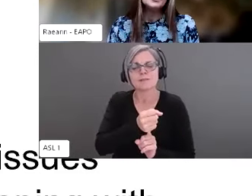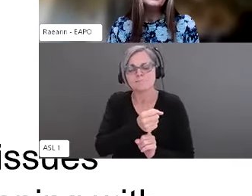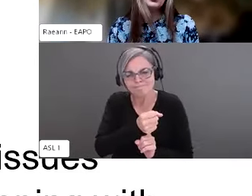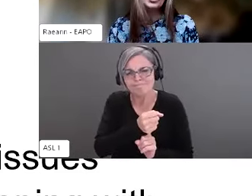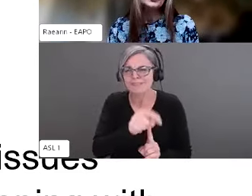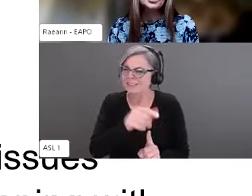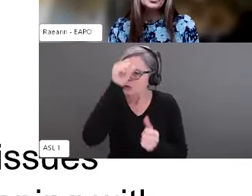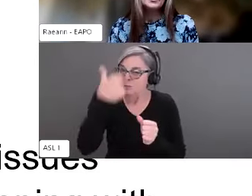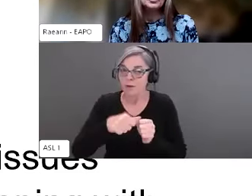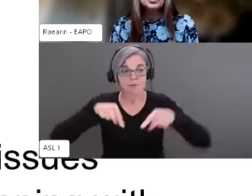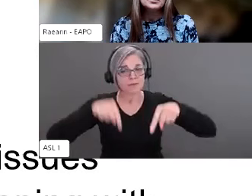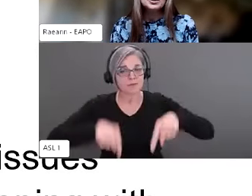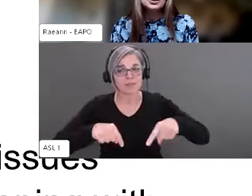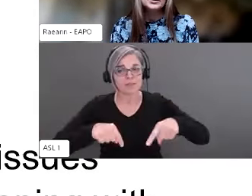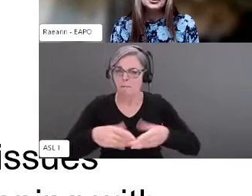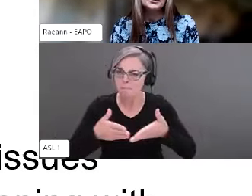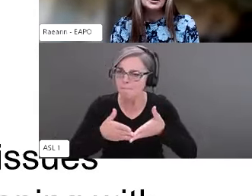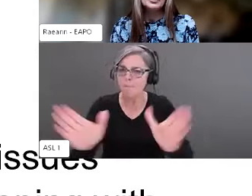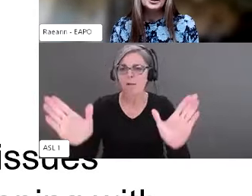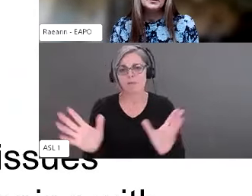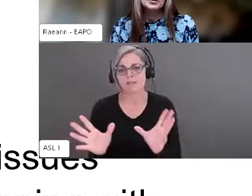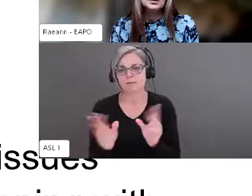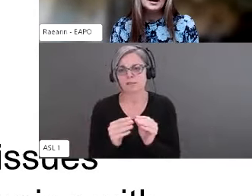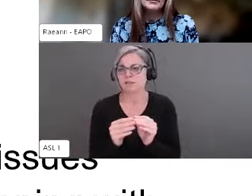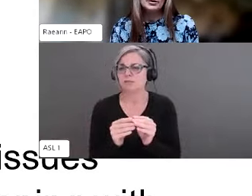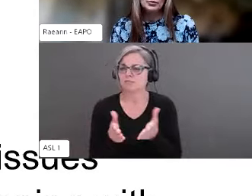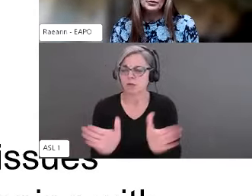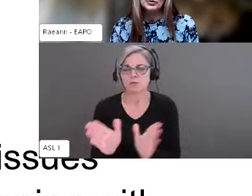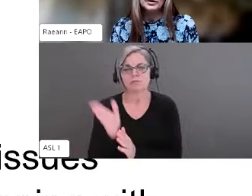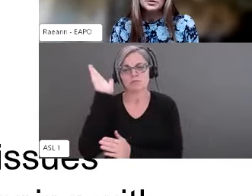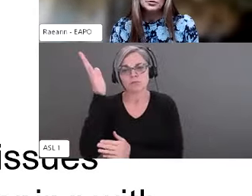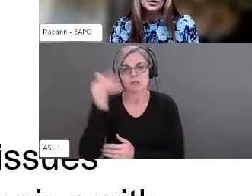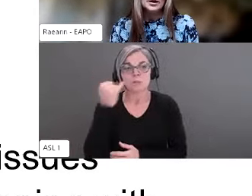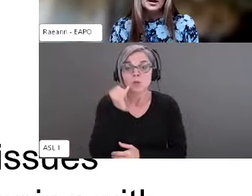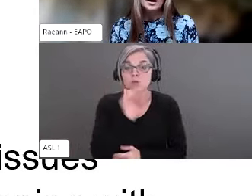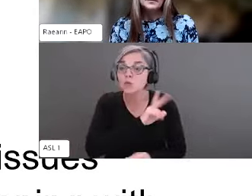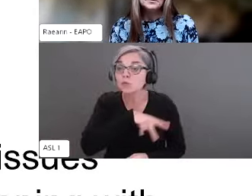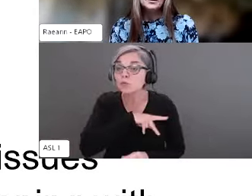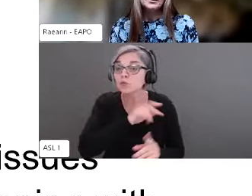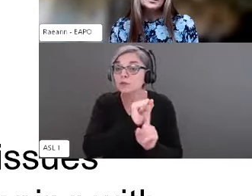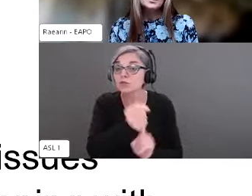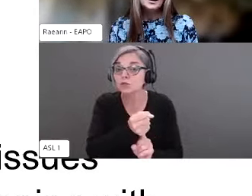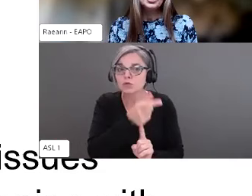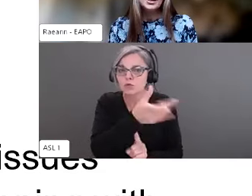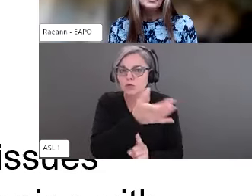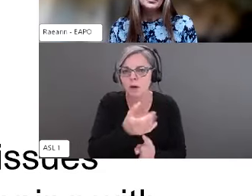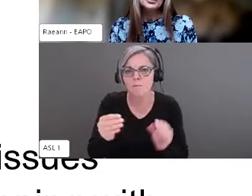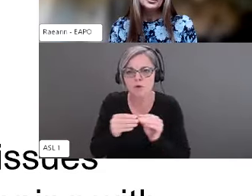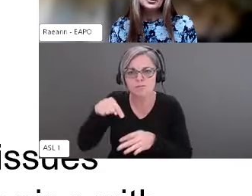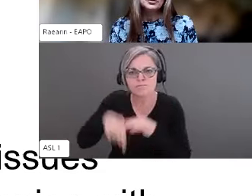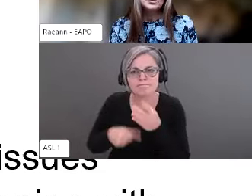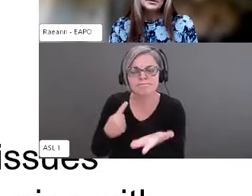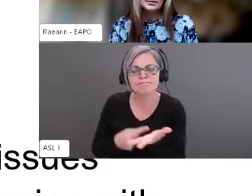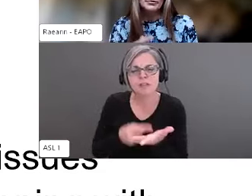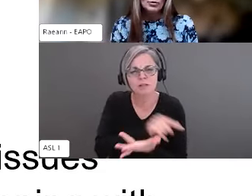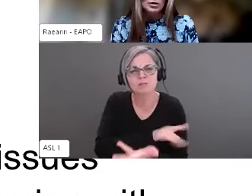that if you want to reach out about a personal situation, our EAPO staff are more than willing to sit and have a chat with you